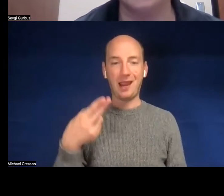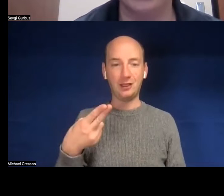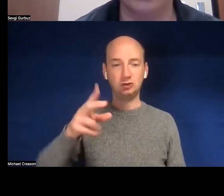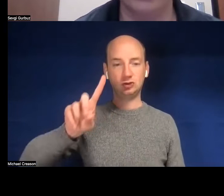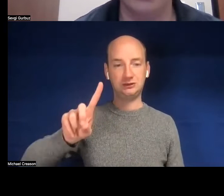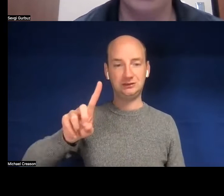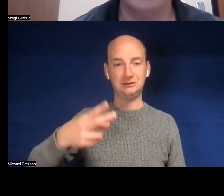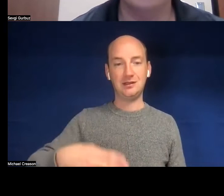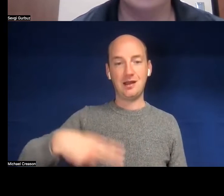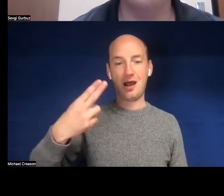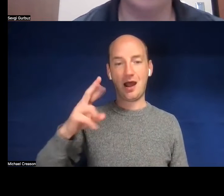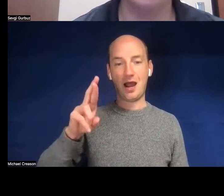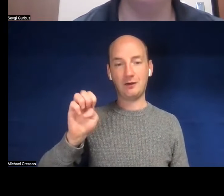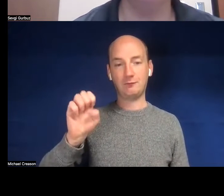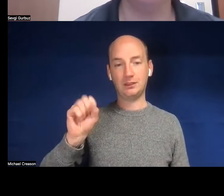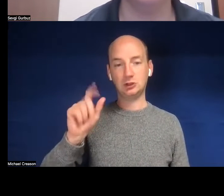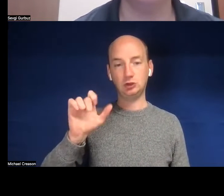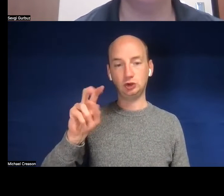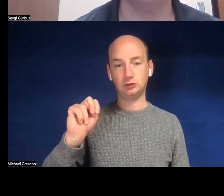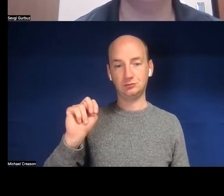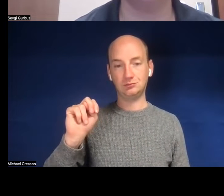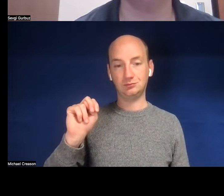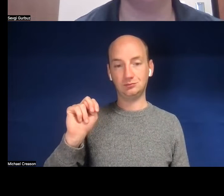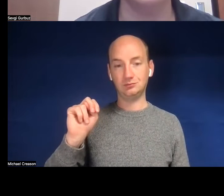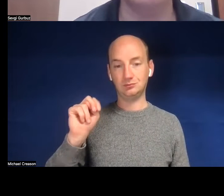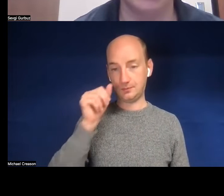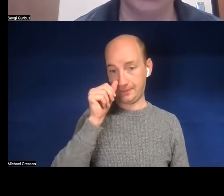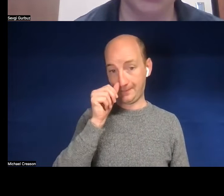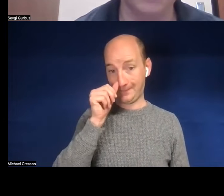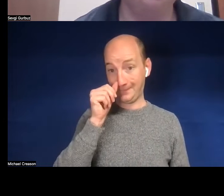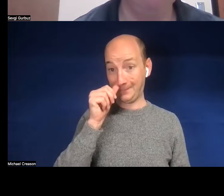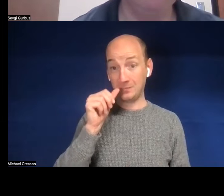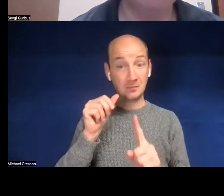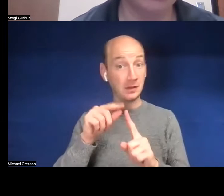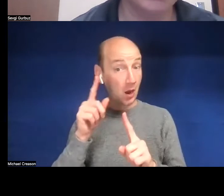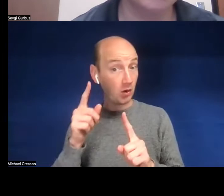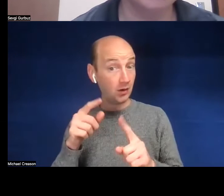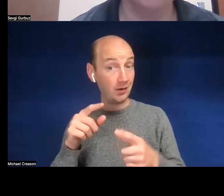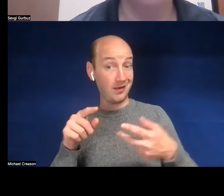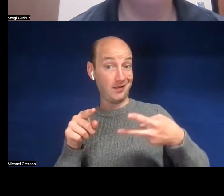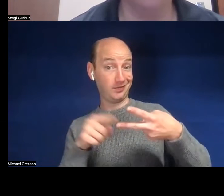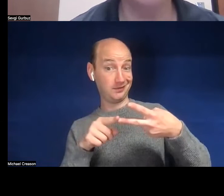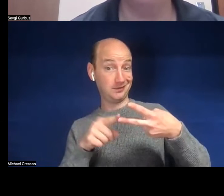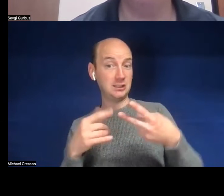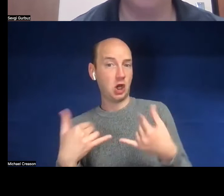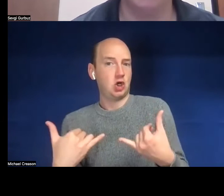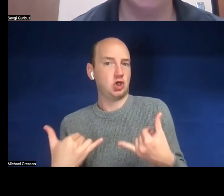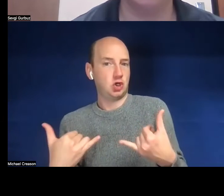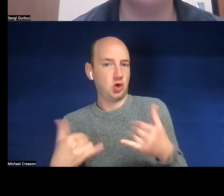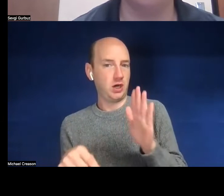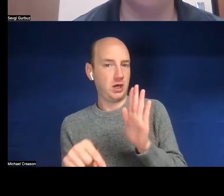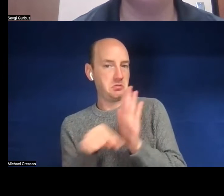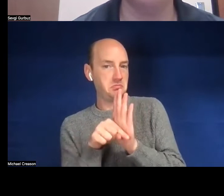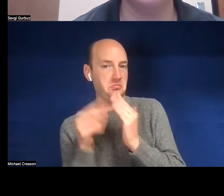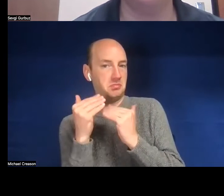are providing. Now, I put in parentheses that this is a current limitation, because for the